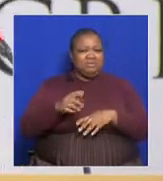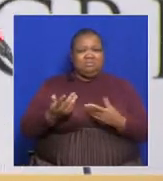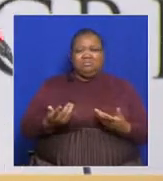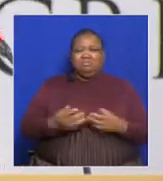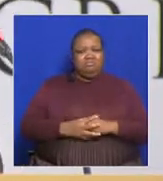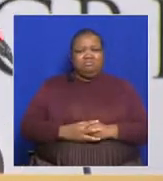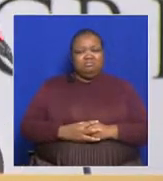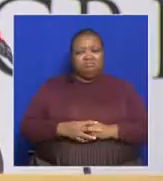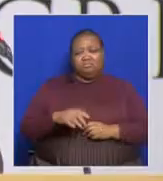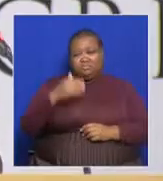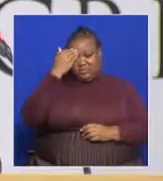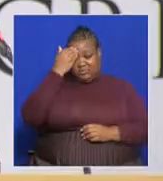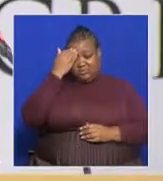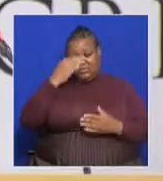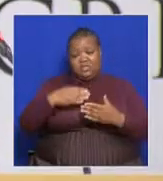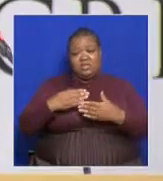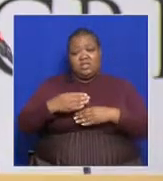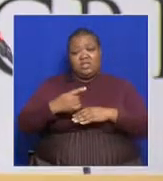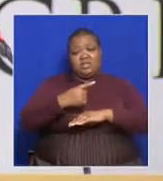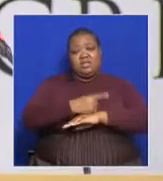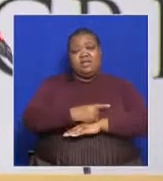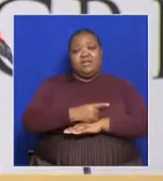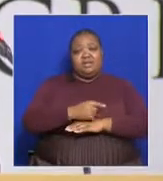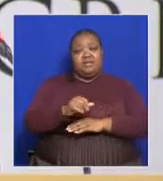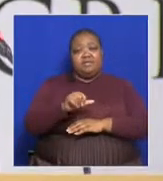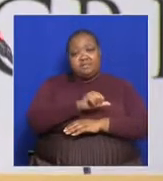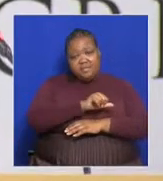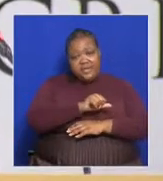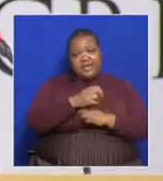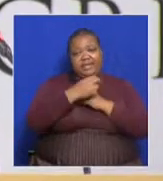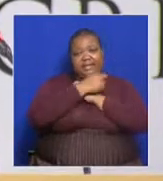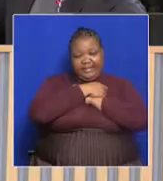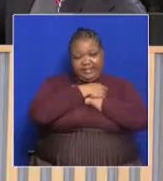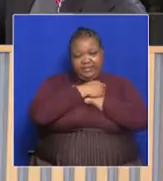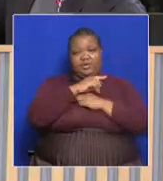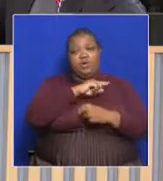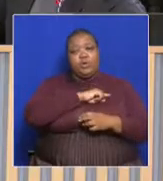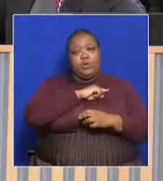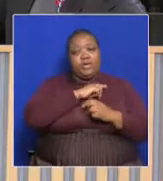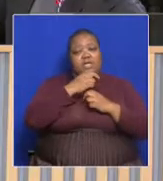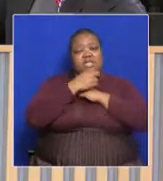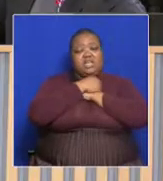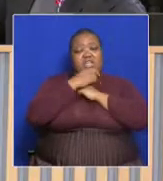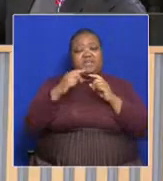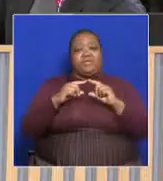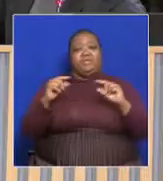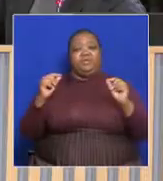after you would need to go back on leave because your leave was only going to end at the end of the month.